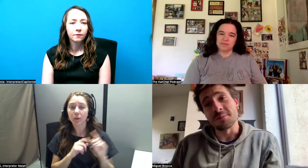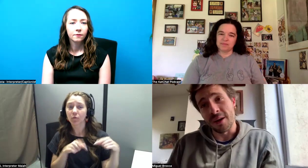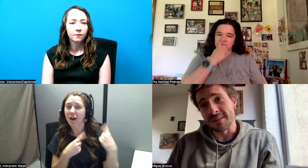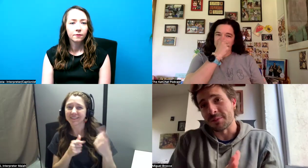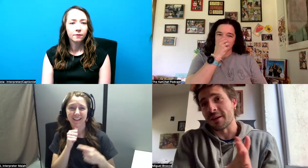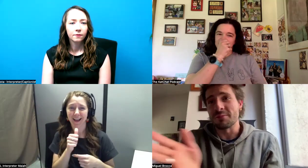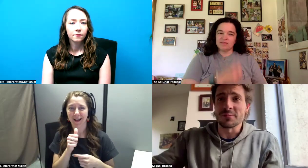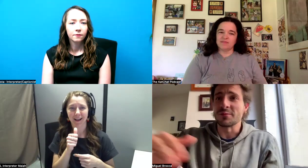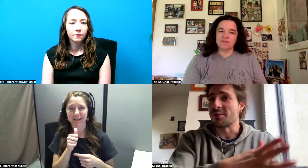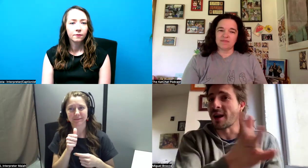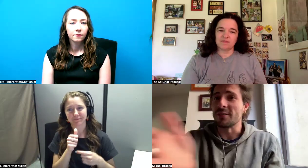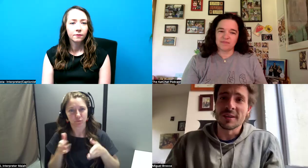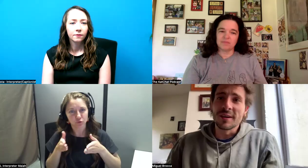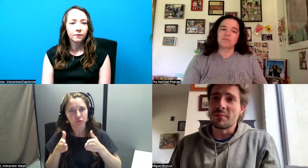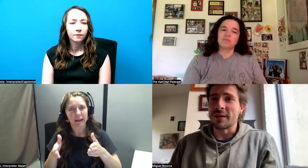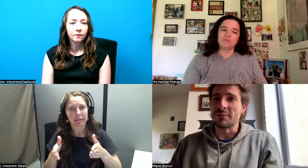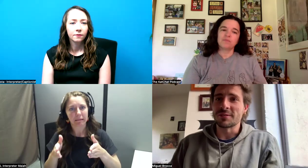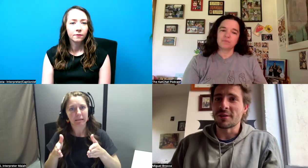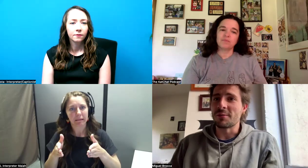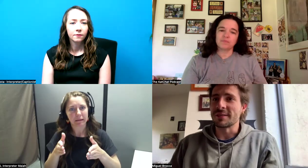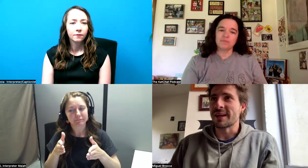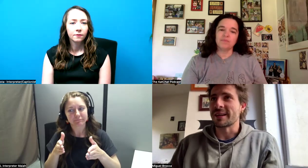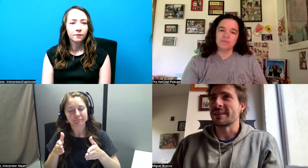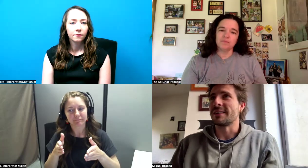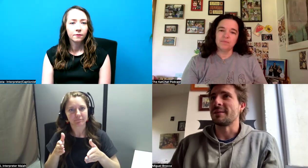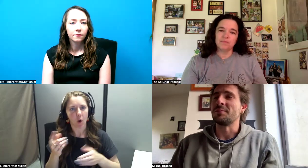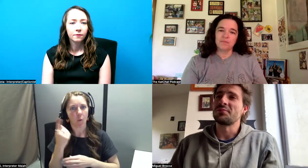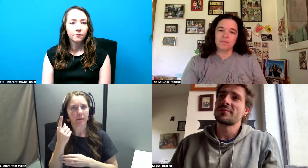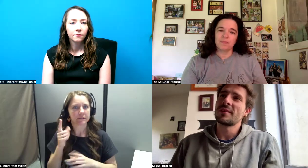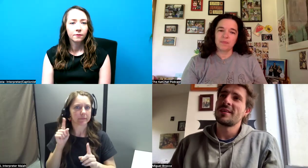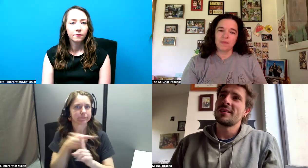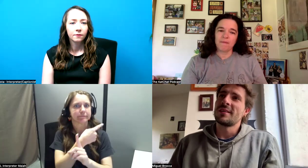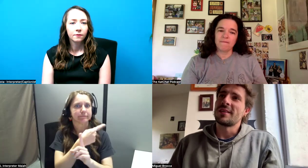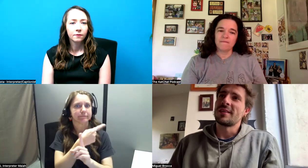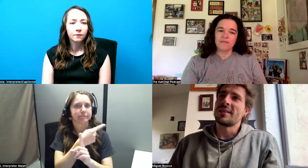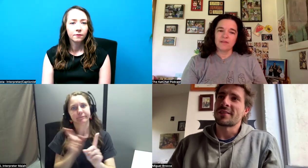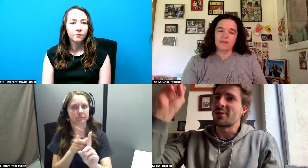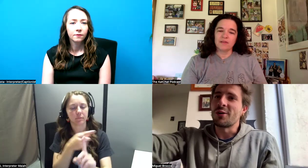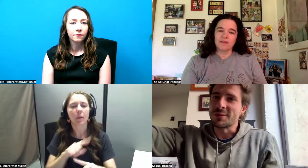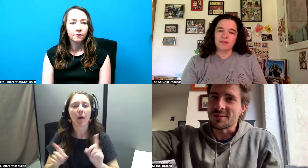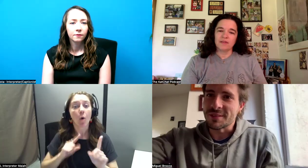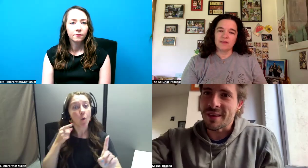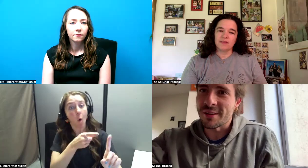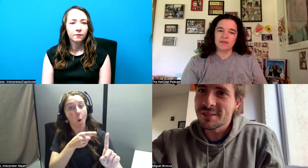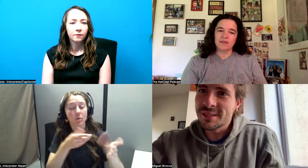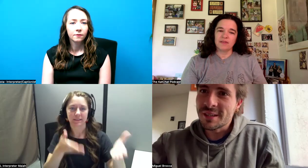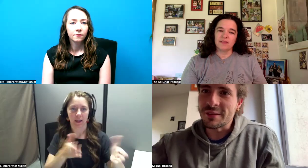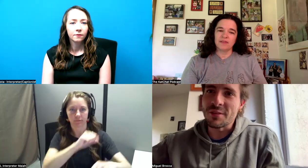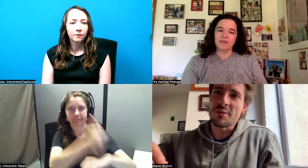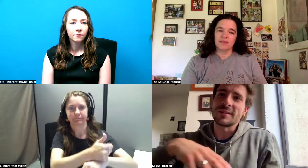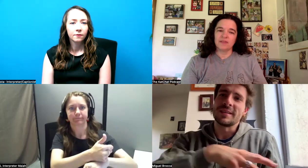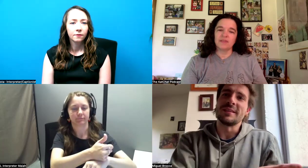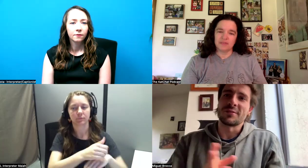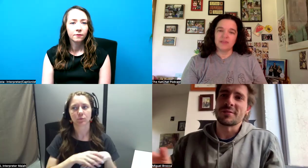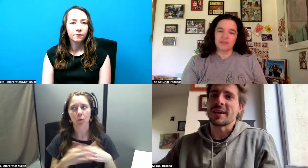straight line, to be honest. I mean, I've been moving around, but it was always like Like the goal was always there, and even though